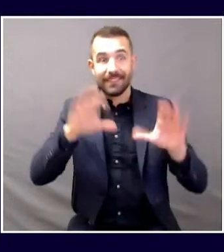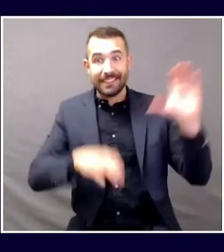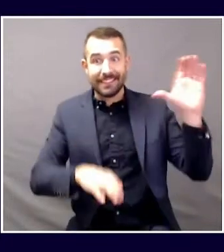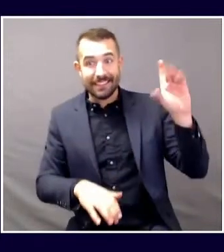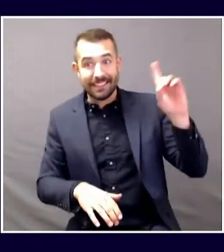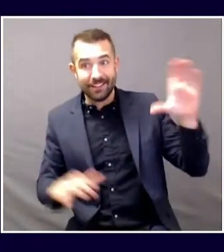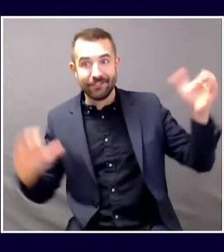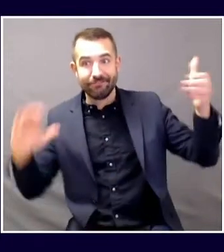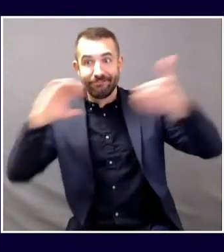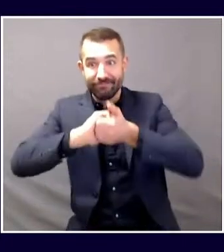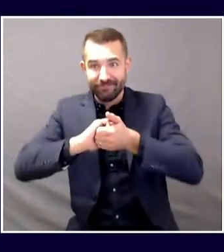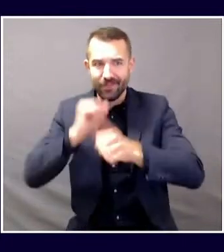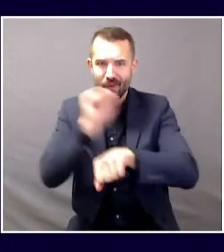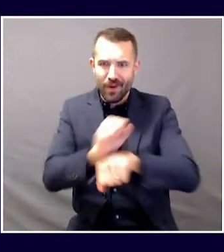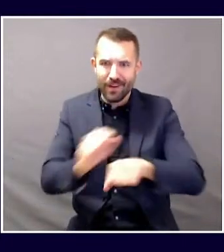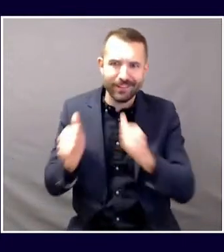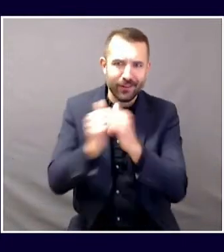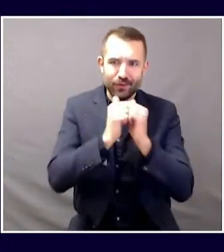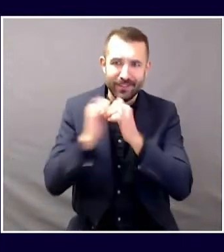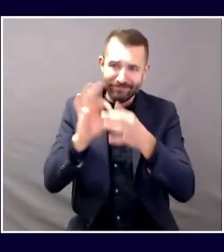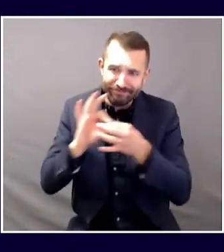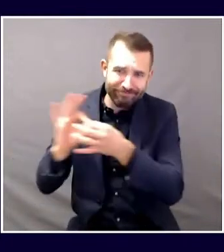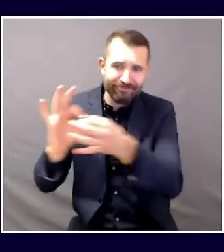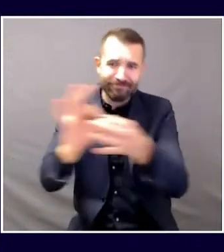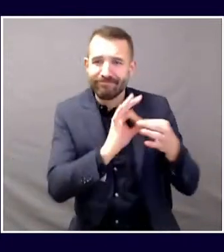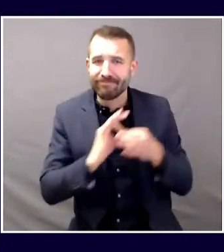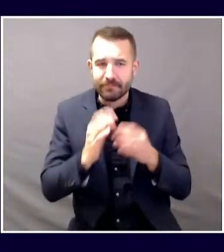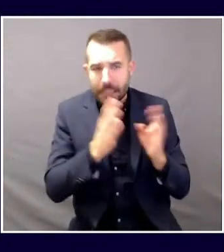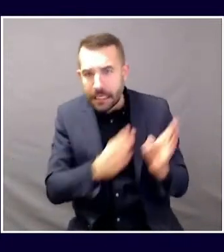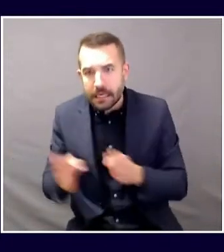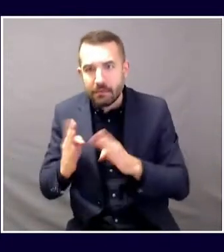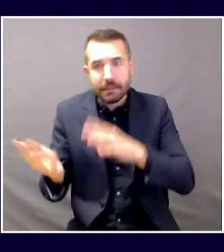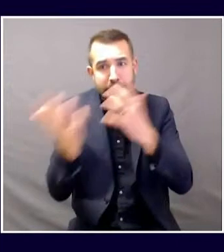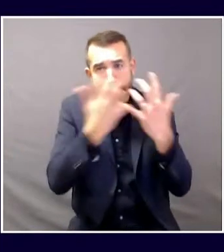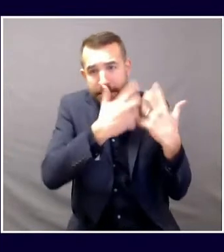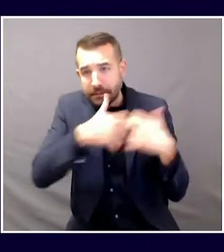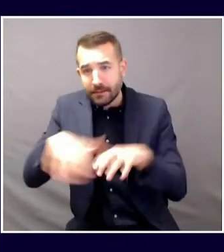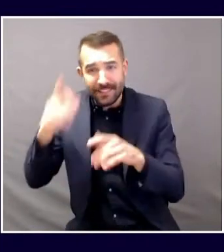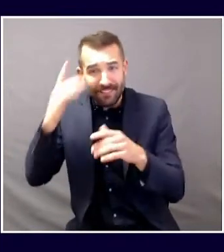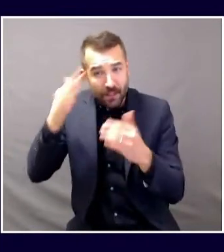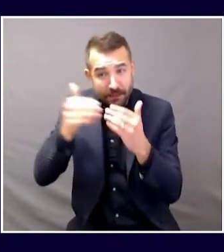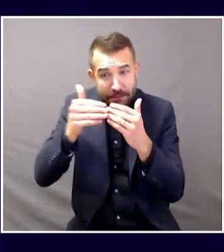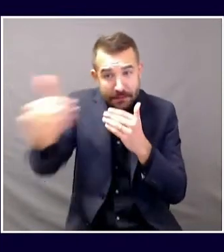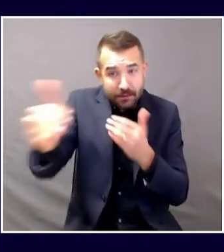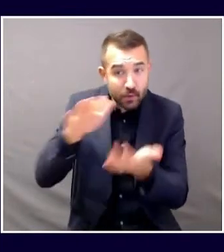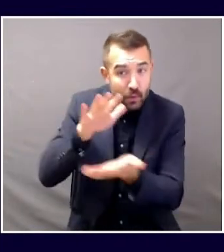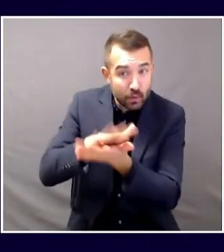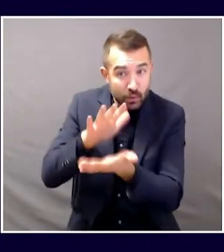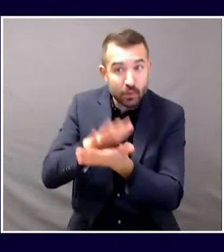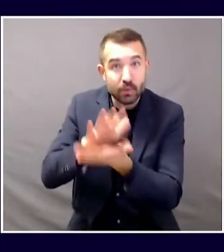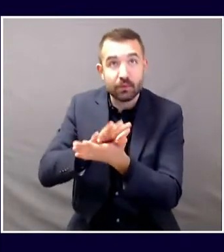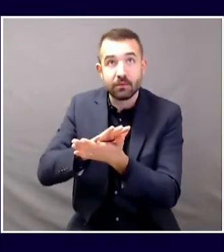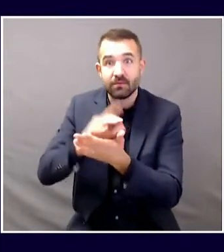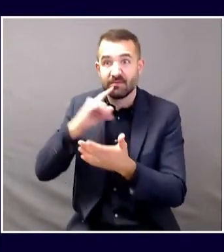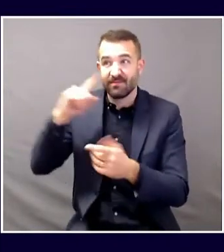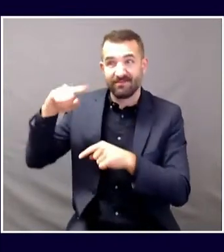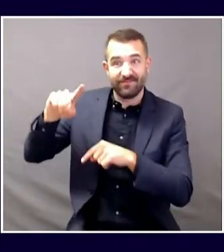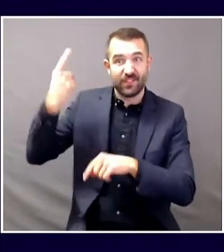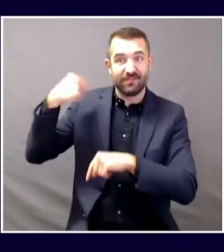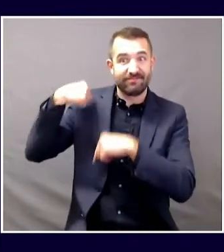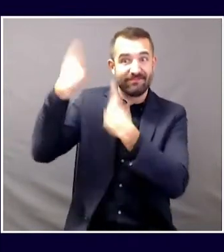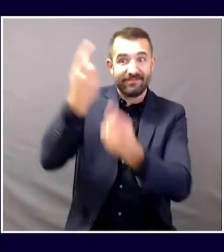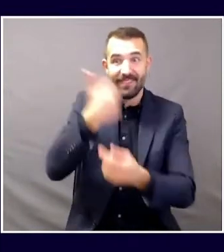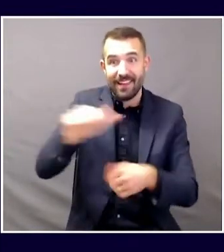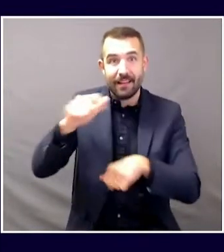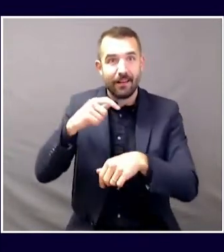for a school year that would be like no other in recent memory. They did so under conditions